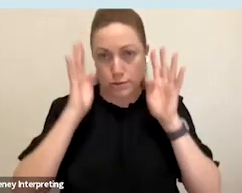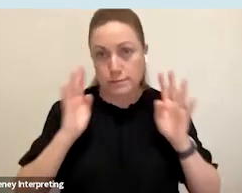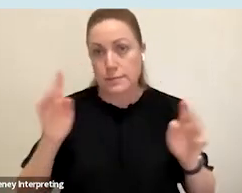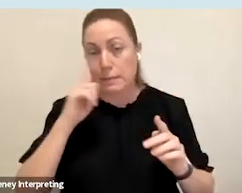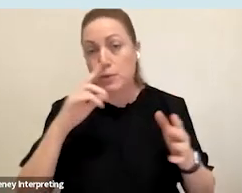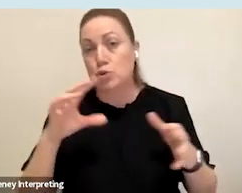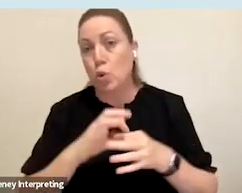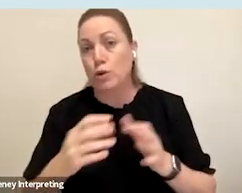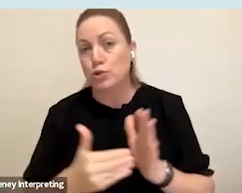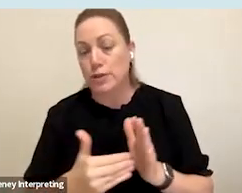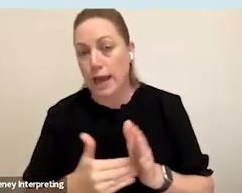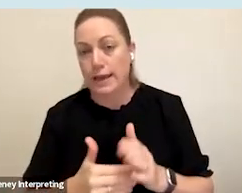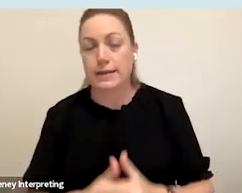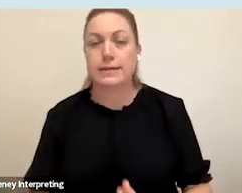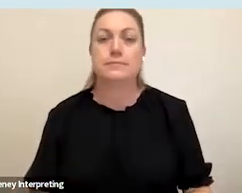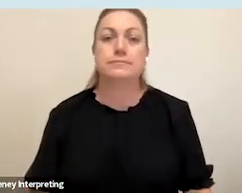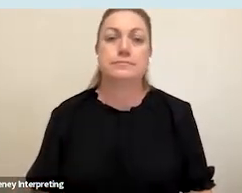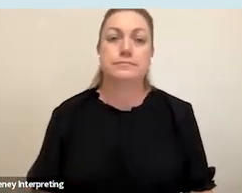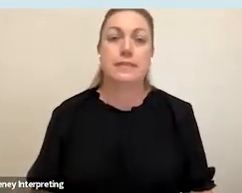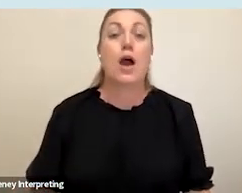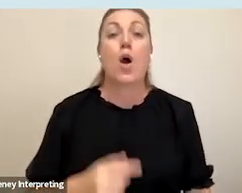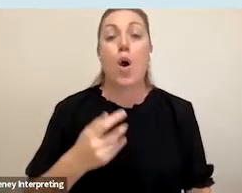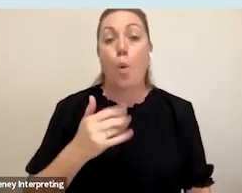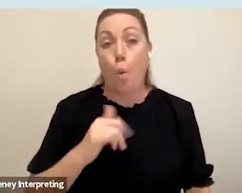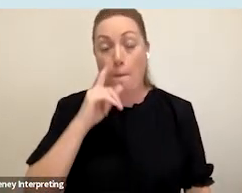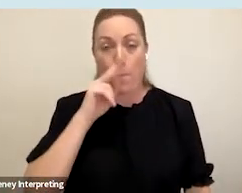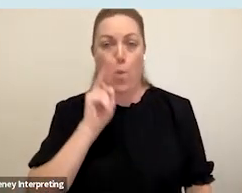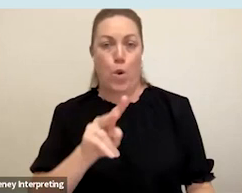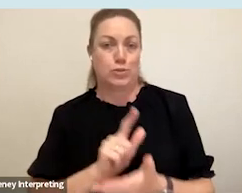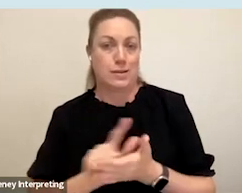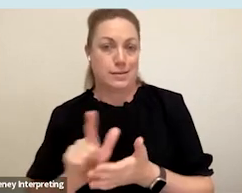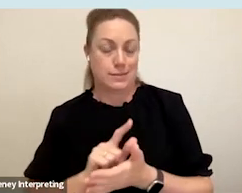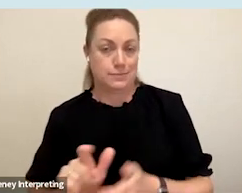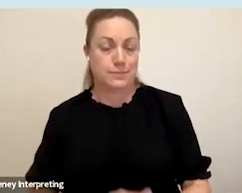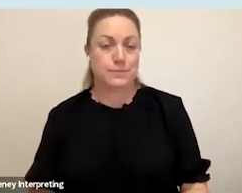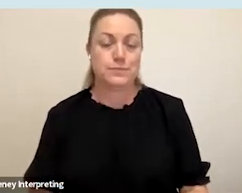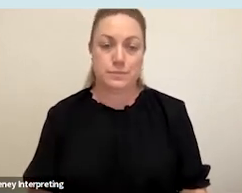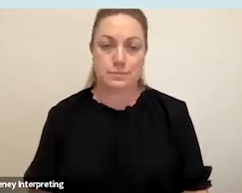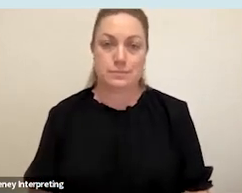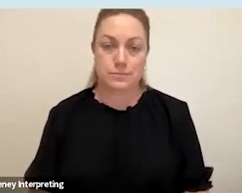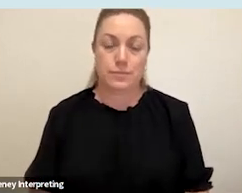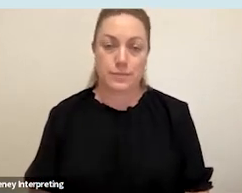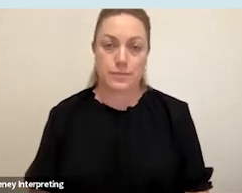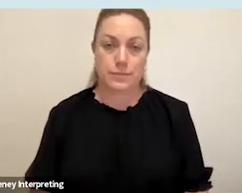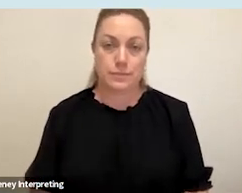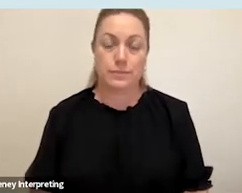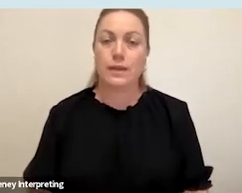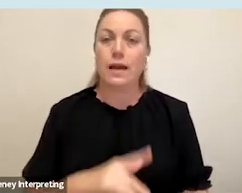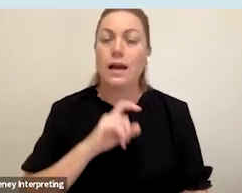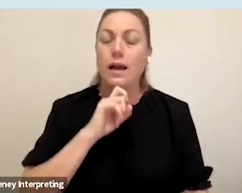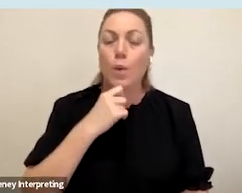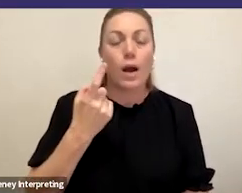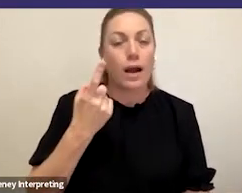present at our webinar today, as well as those who view our recording later on. On my next slide, we'll be able to see a little